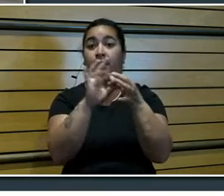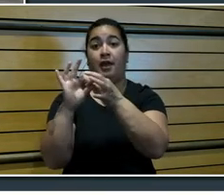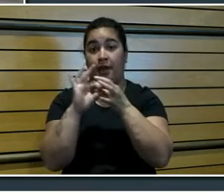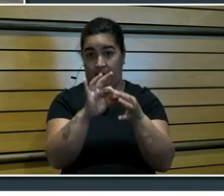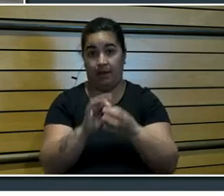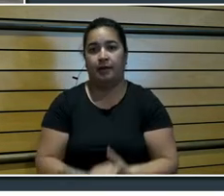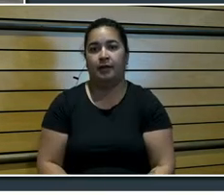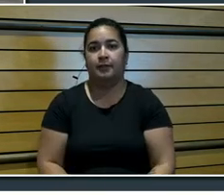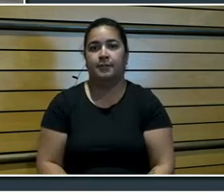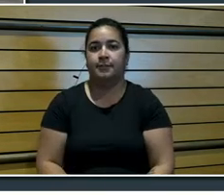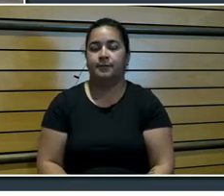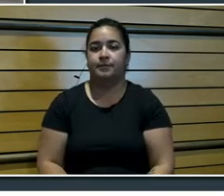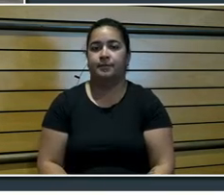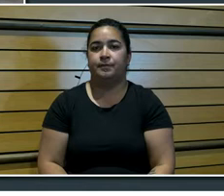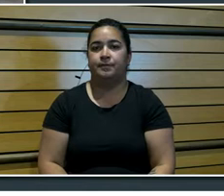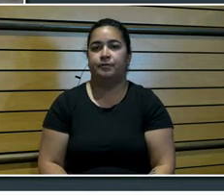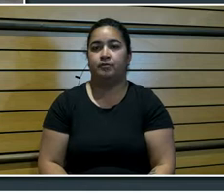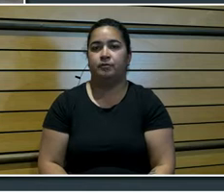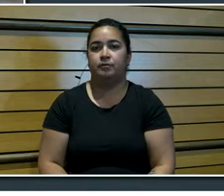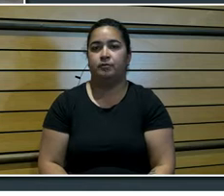Be steadfast